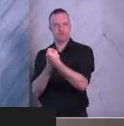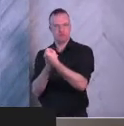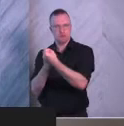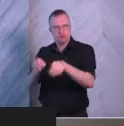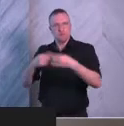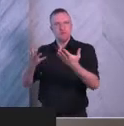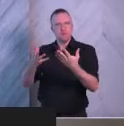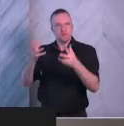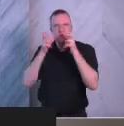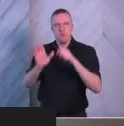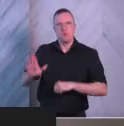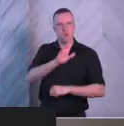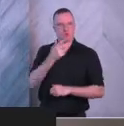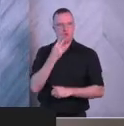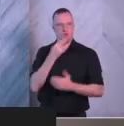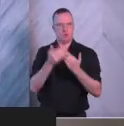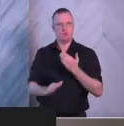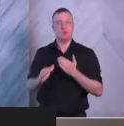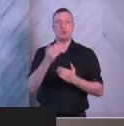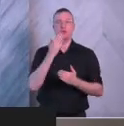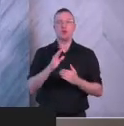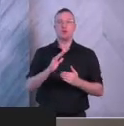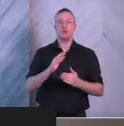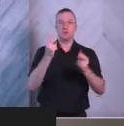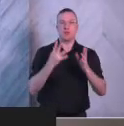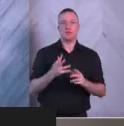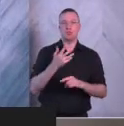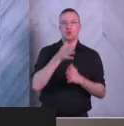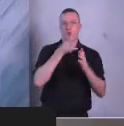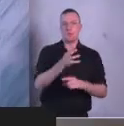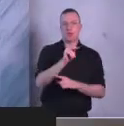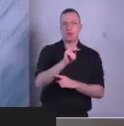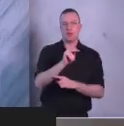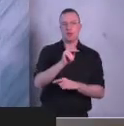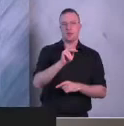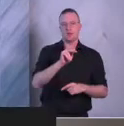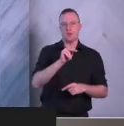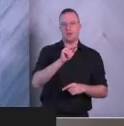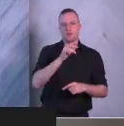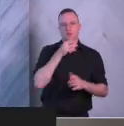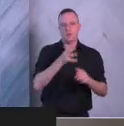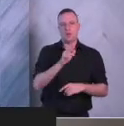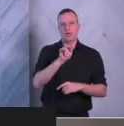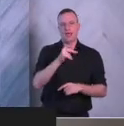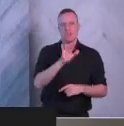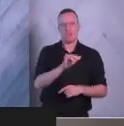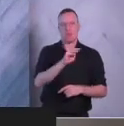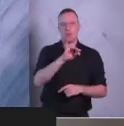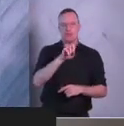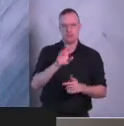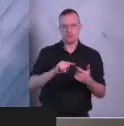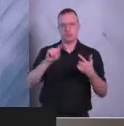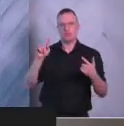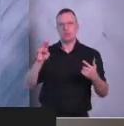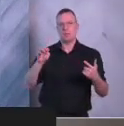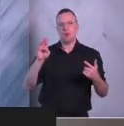We would like to especially thank our guests, Grandmother Kate Brandt and Mr. Mohammed Sani, our community candidates, Mark Gerritsen, Gary Oosterhoff,